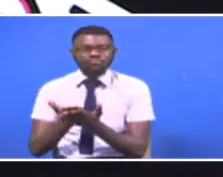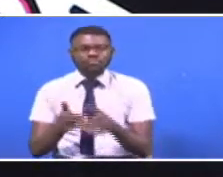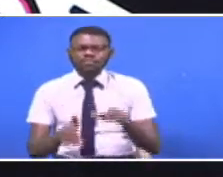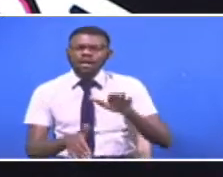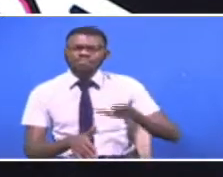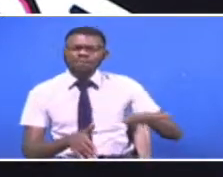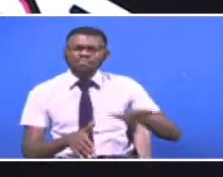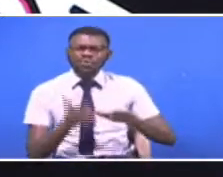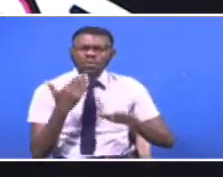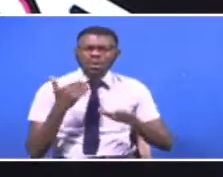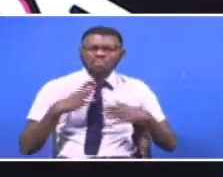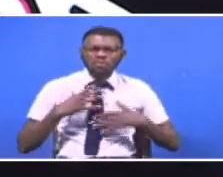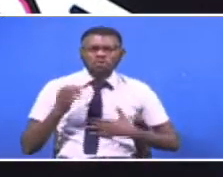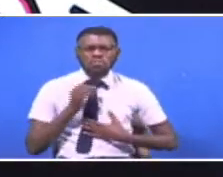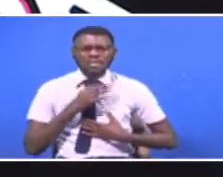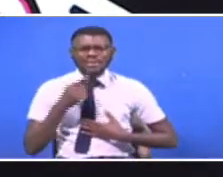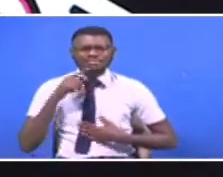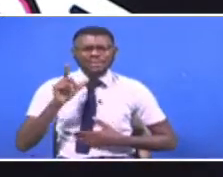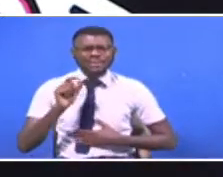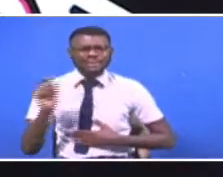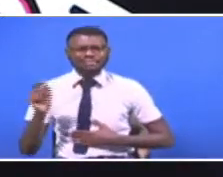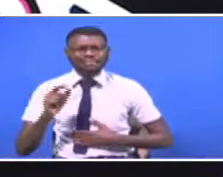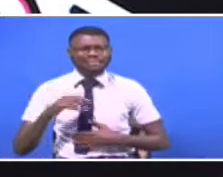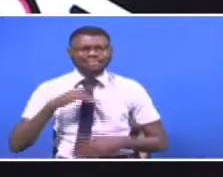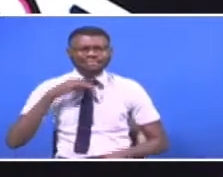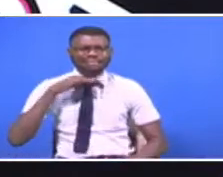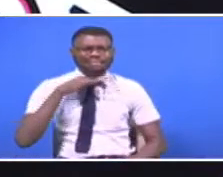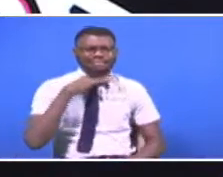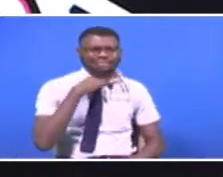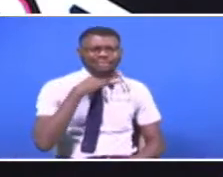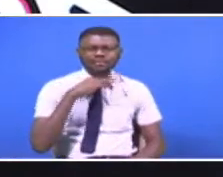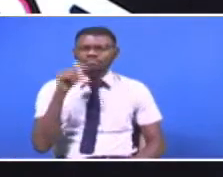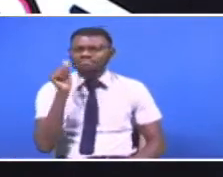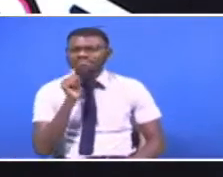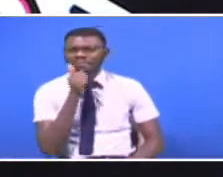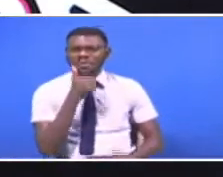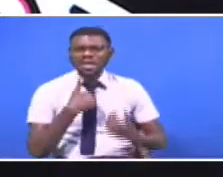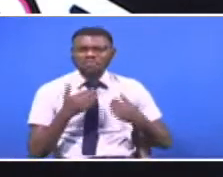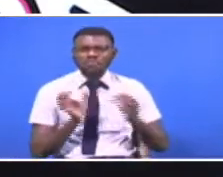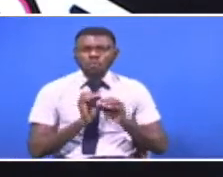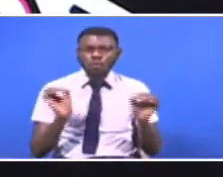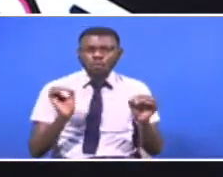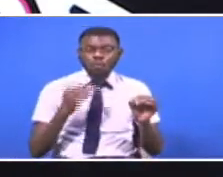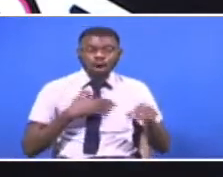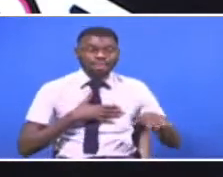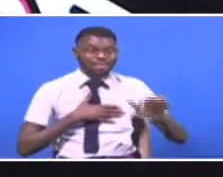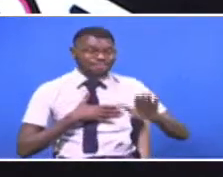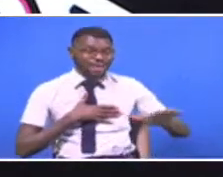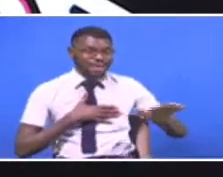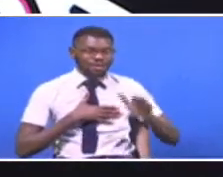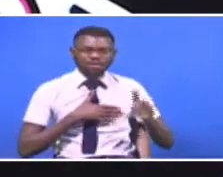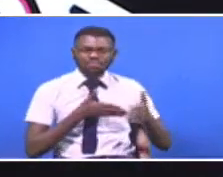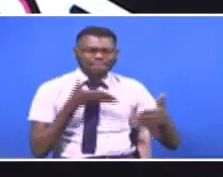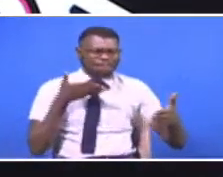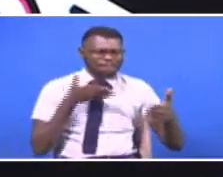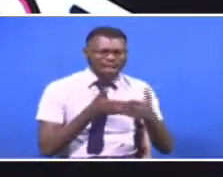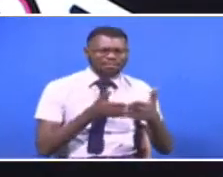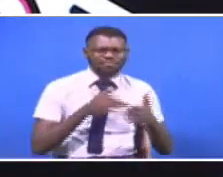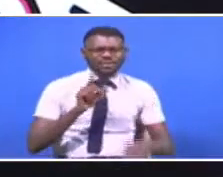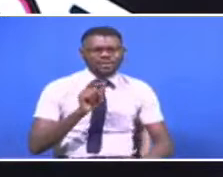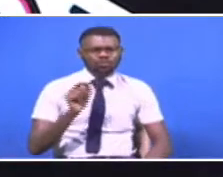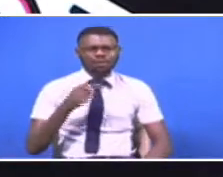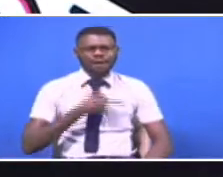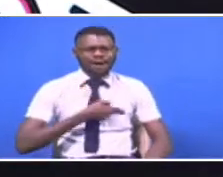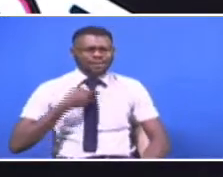explicit content and lacks privacy, among other issues, and now wants the House to ban the Chinese social media